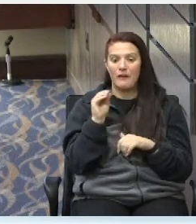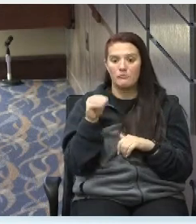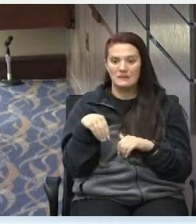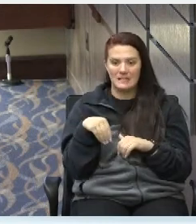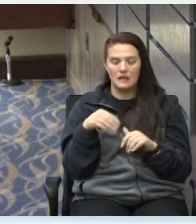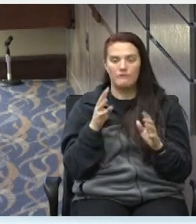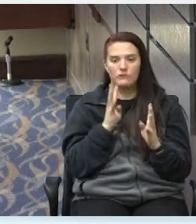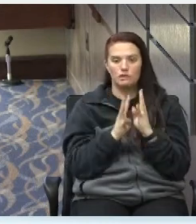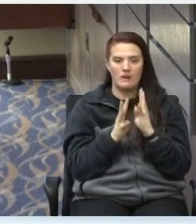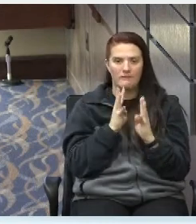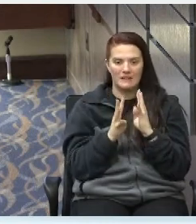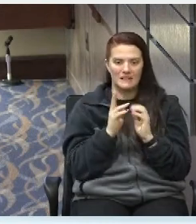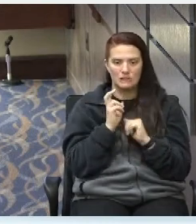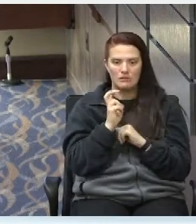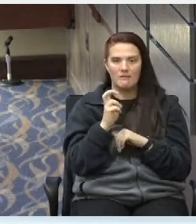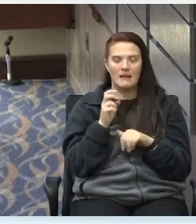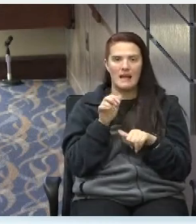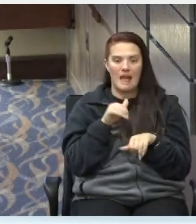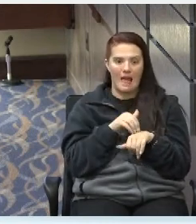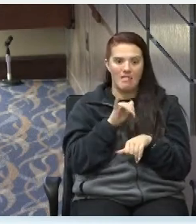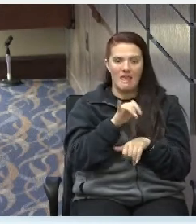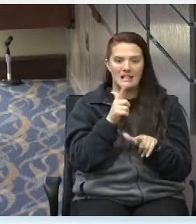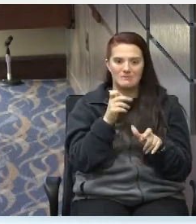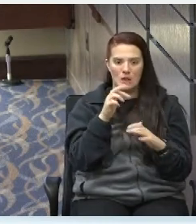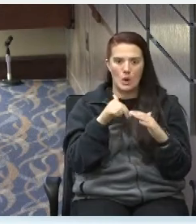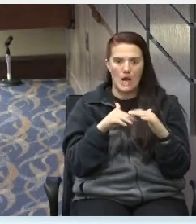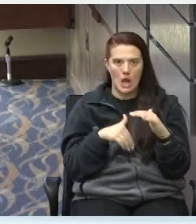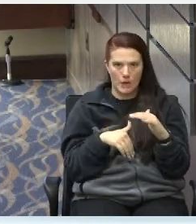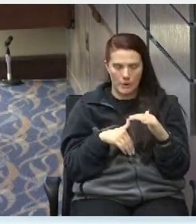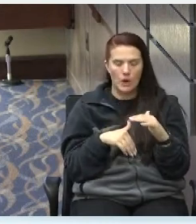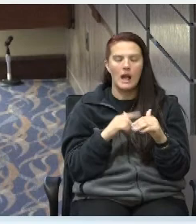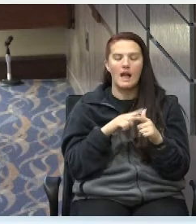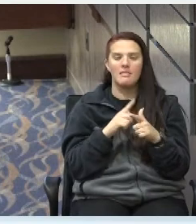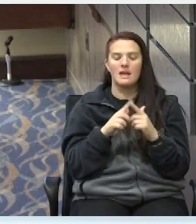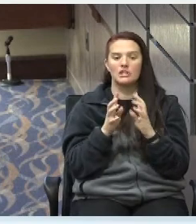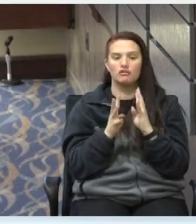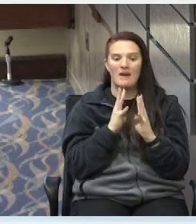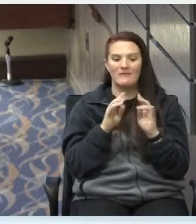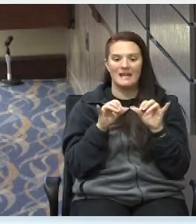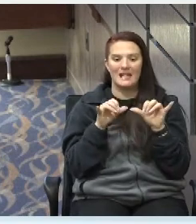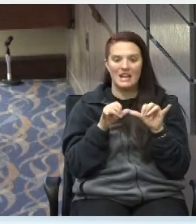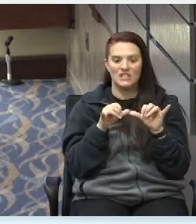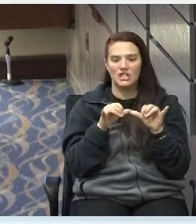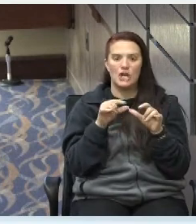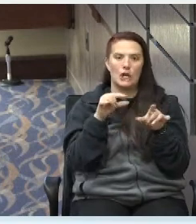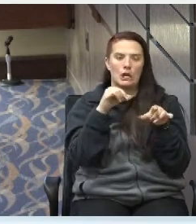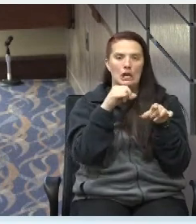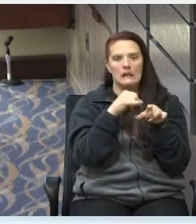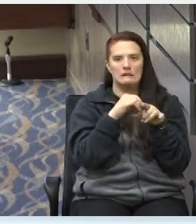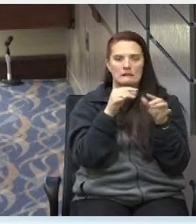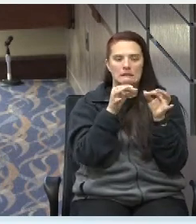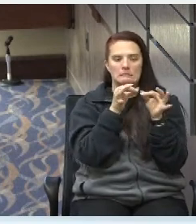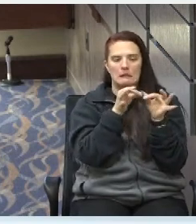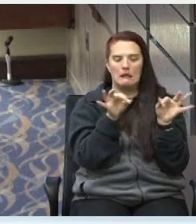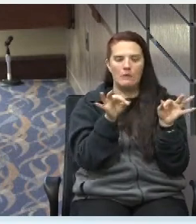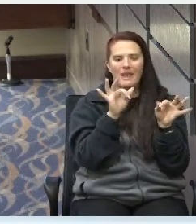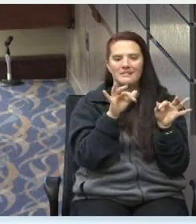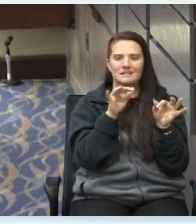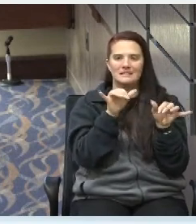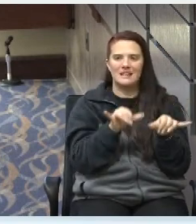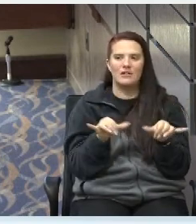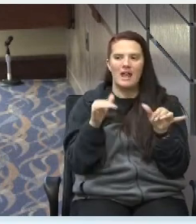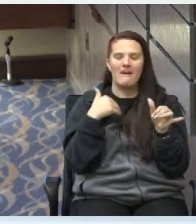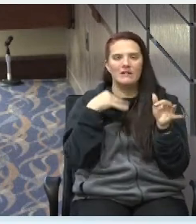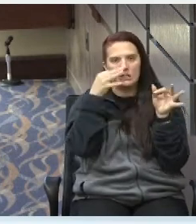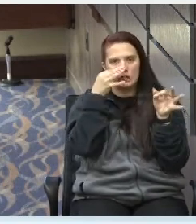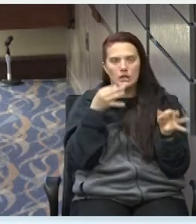of the traffic is traveling at that speed or lower. And in traffic engineer lingo, that's sort of the gold standard for how you